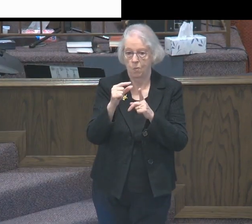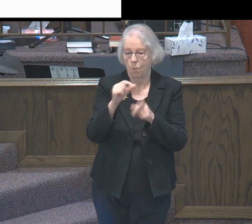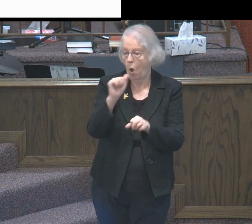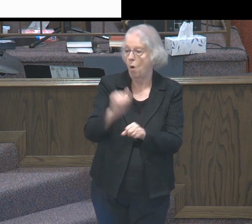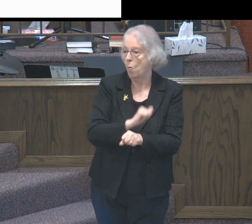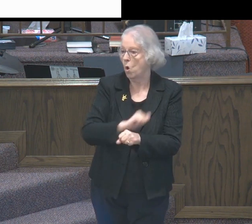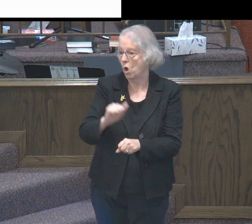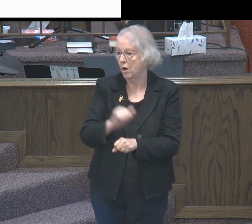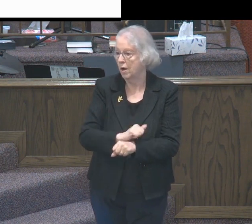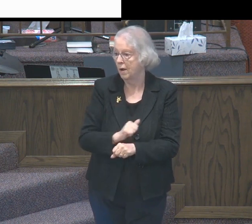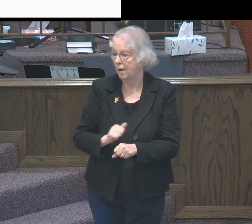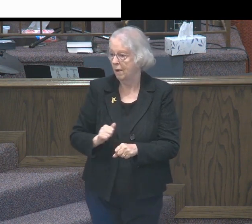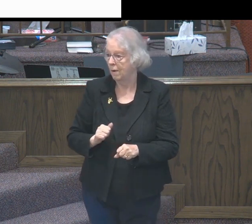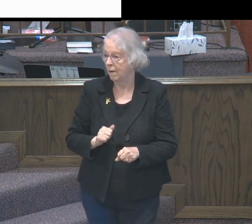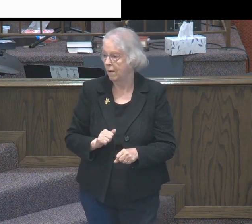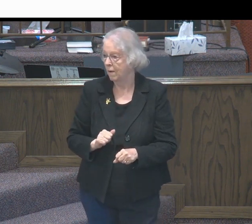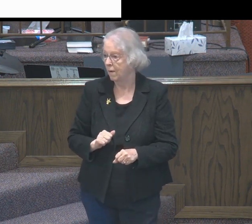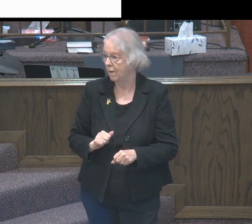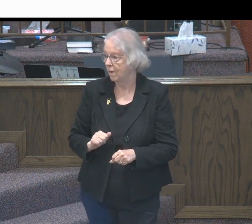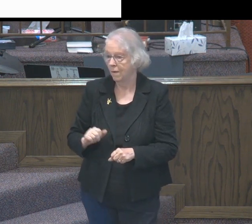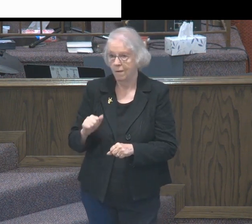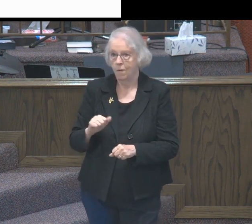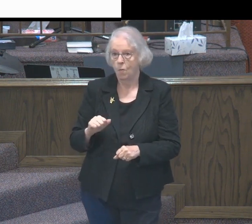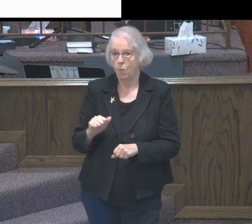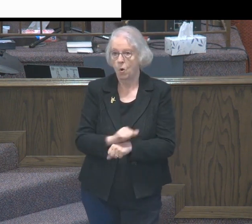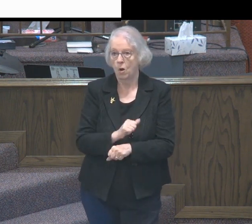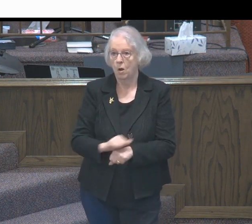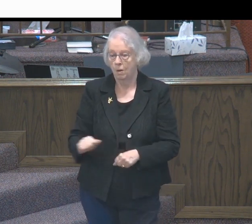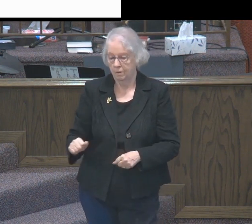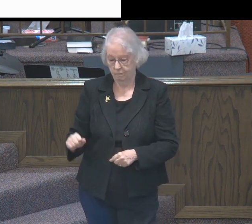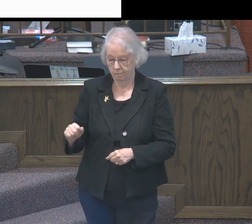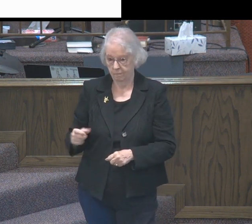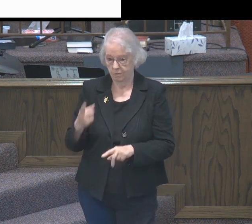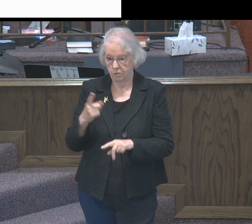Well, wait a minute. Now Wendell's going to ask, because Wendell's not very smart. He's going to say, well, what's a burden?